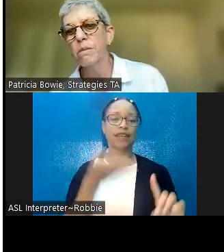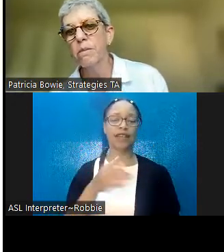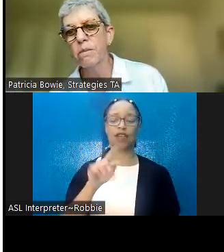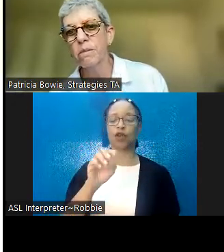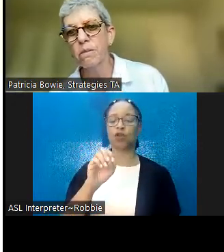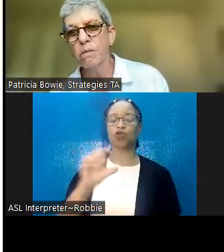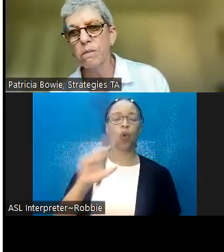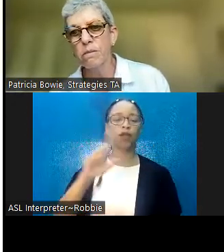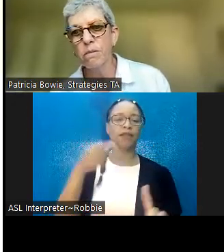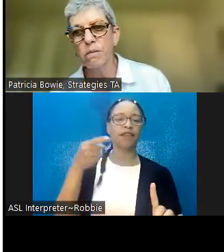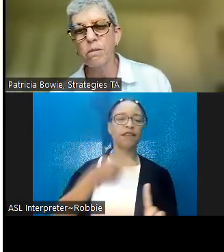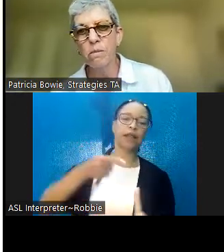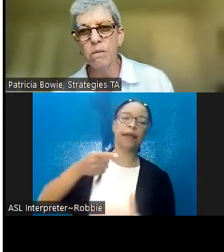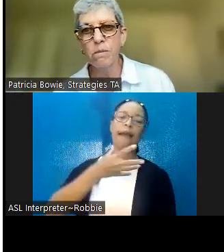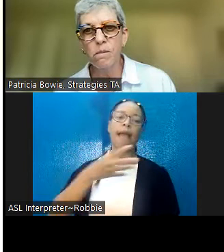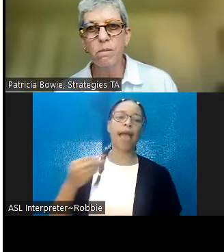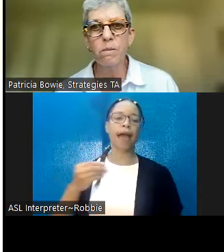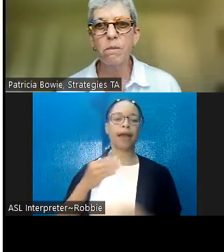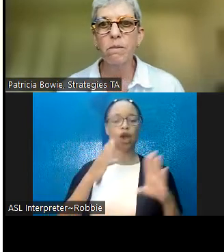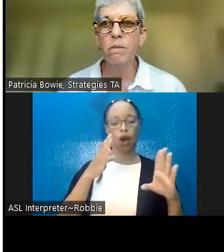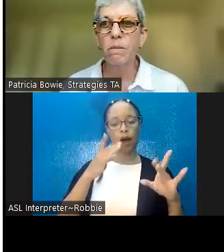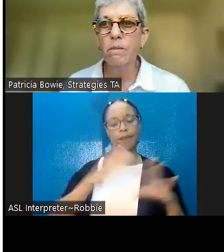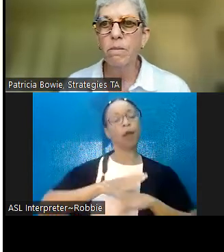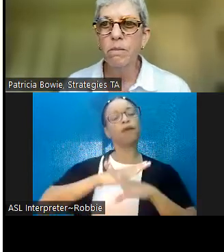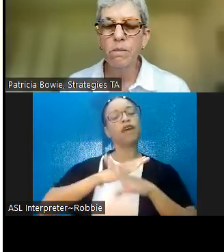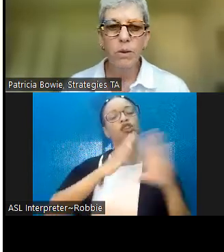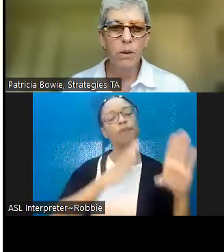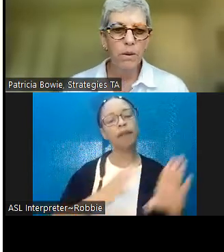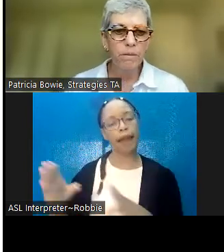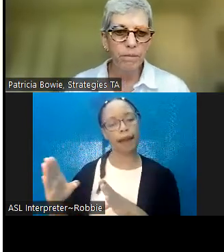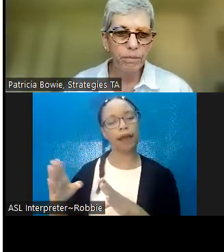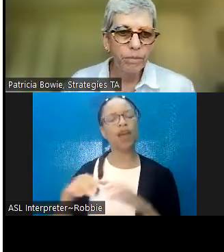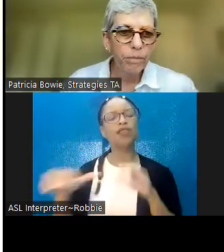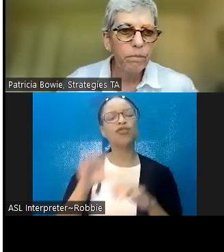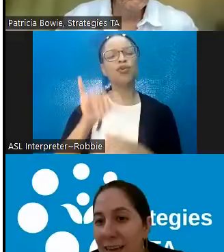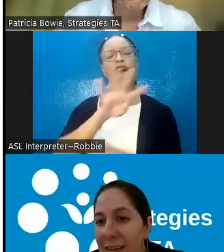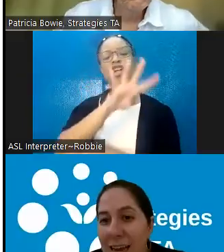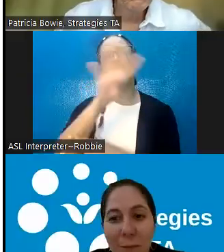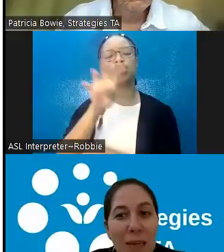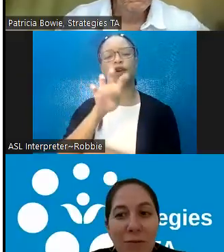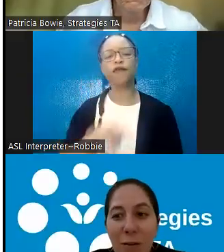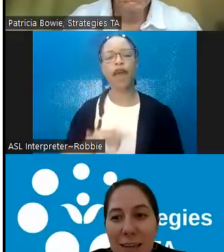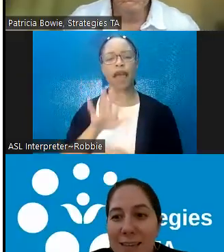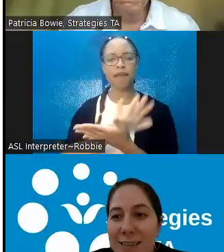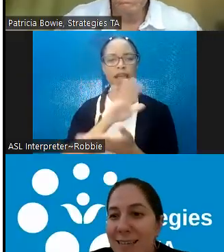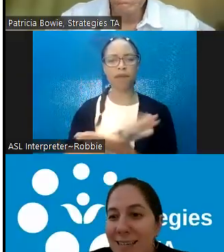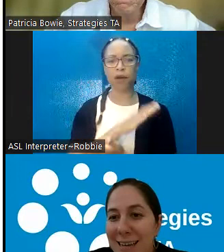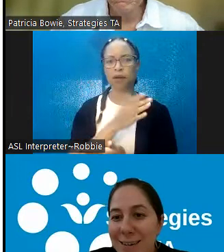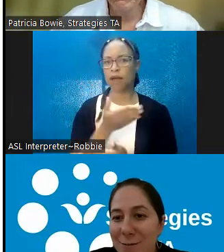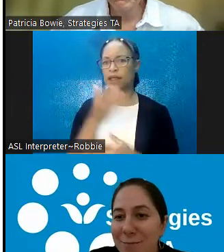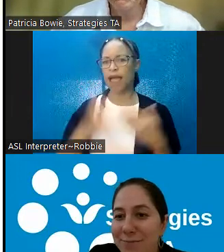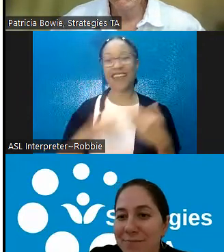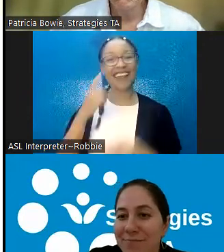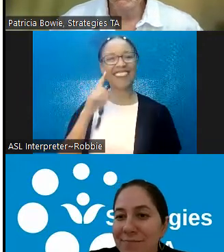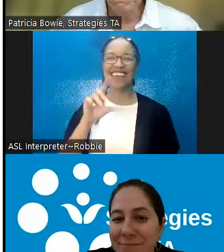and also comprehensive prevention planning. So yes, please take a minute to do the survey. That would be wonderful. And I believe Lola is going to take